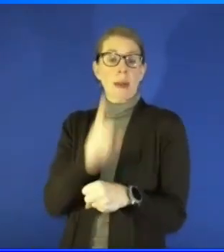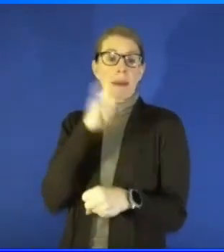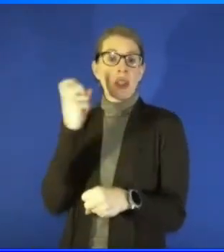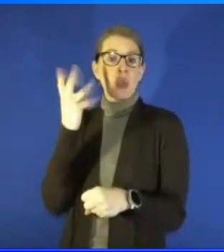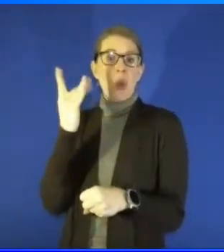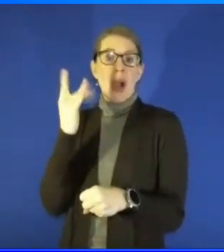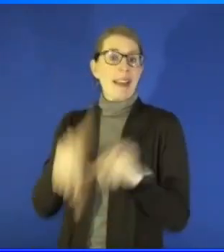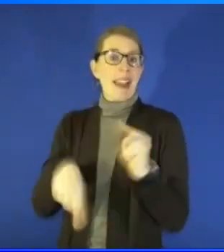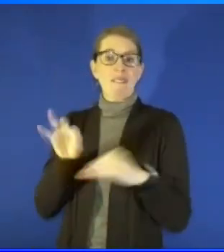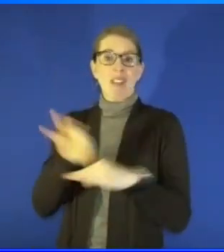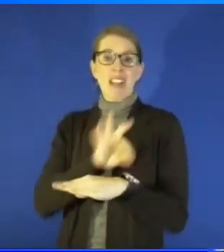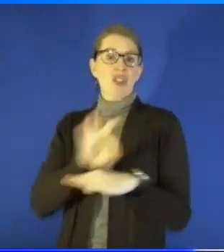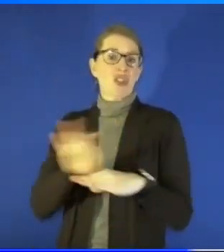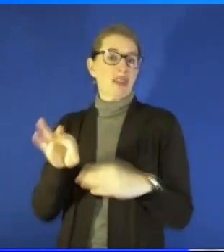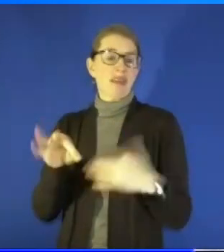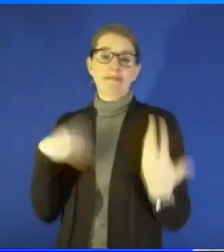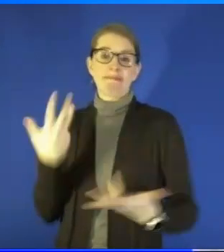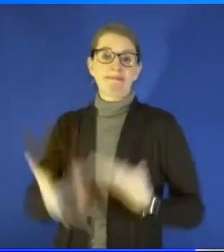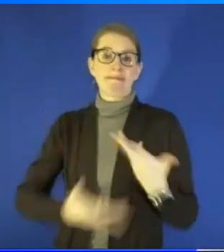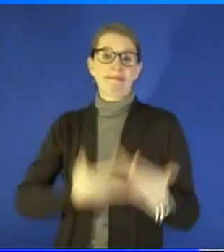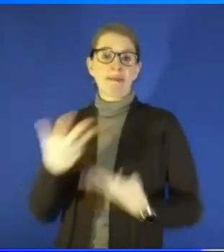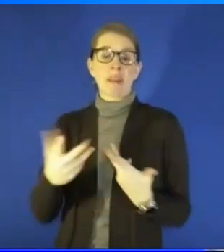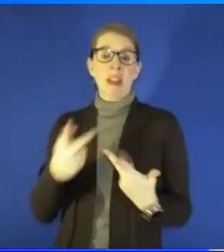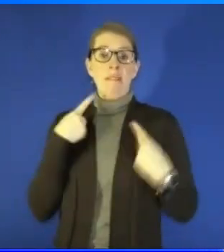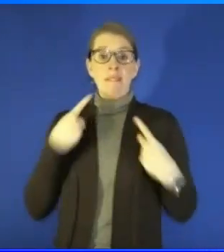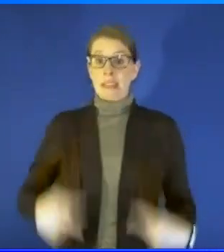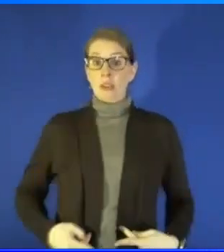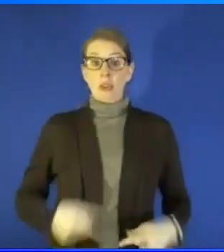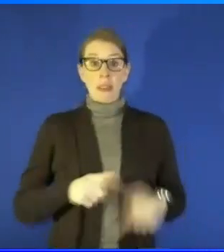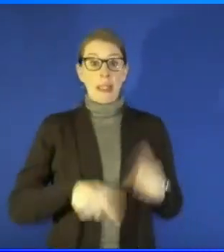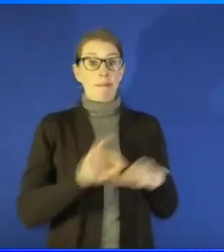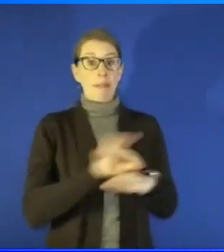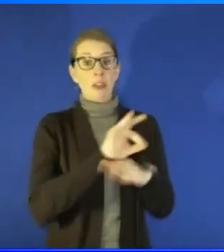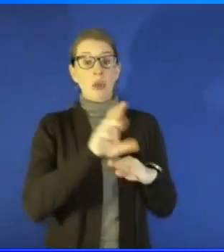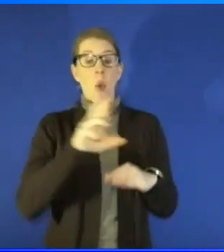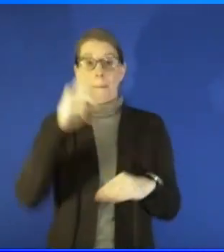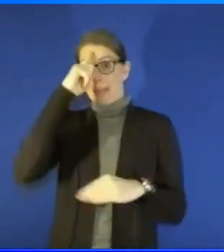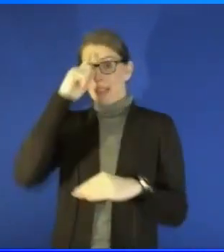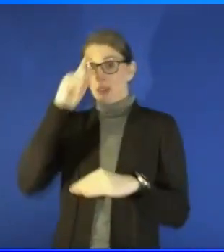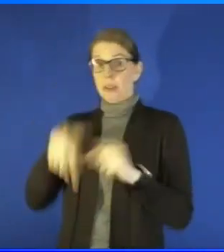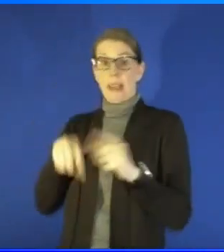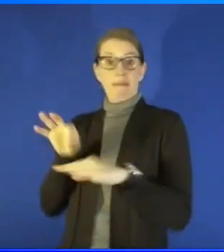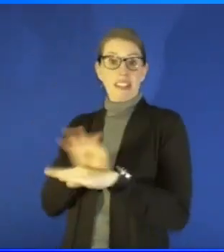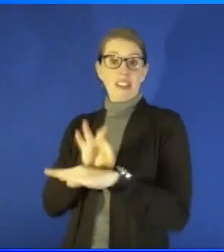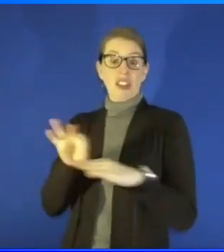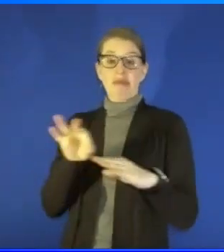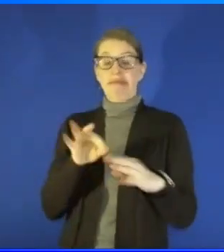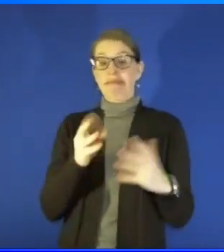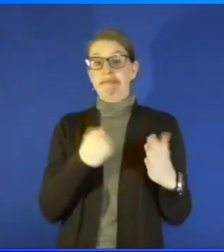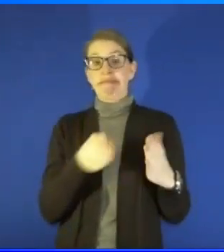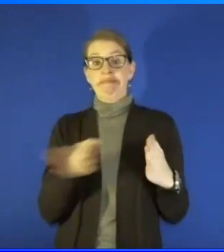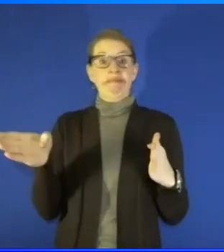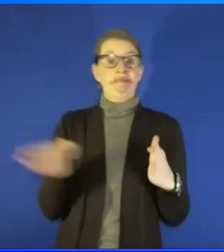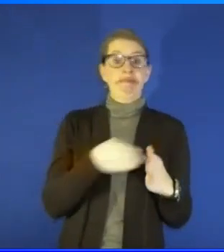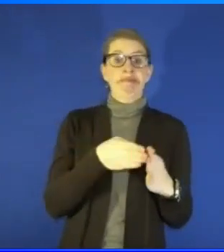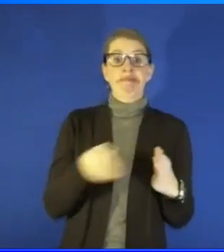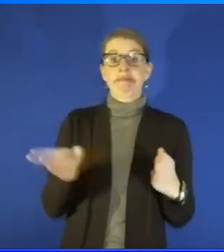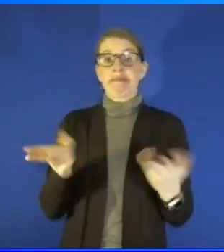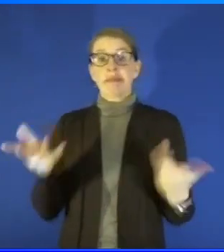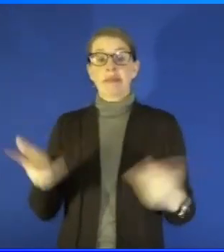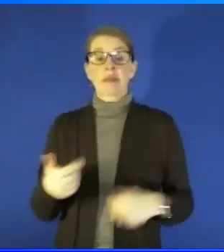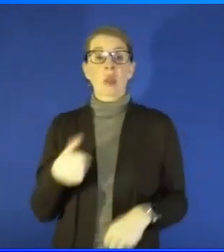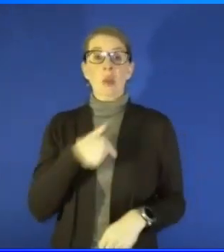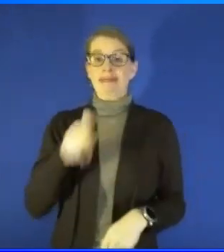function. It's either physical can't function or sometimes mental can't function as well. So we need to understand